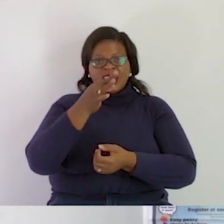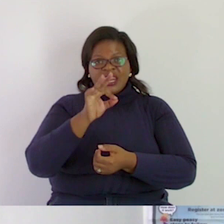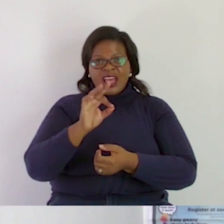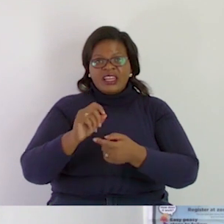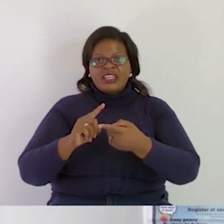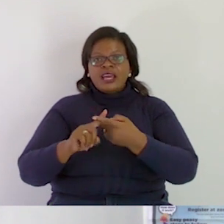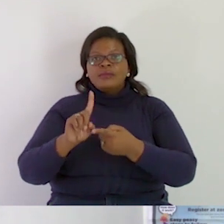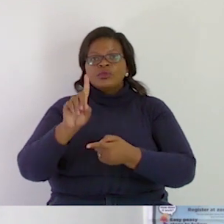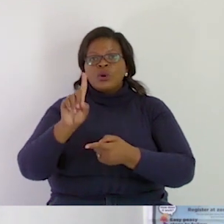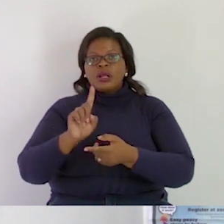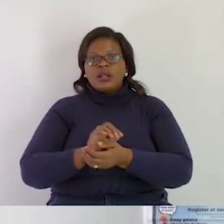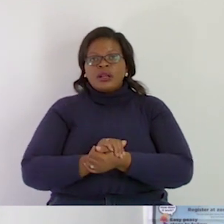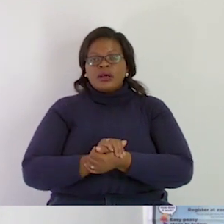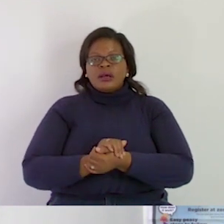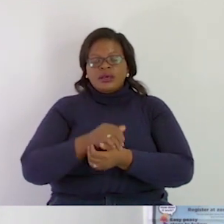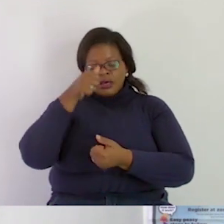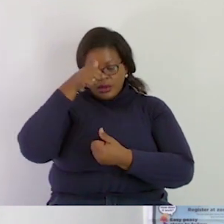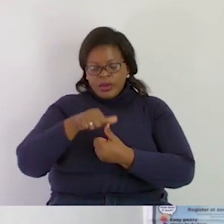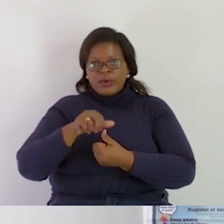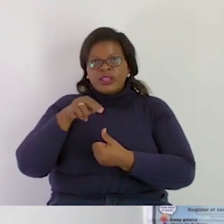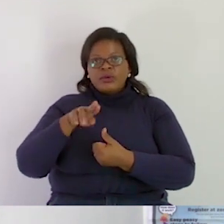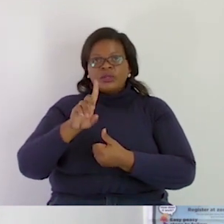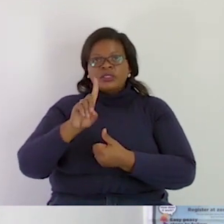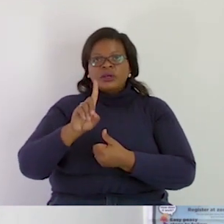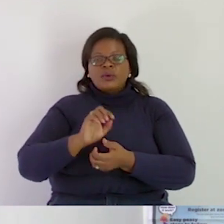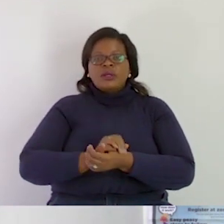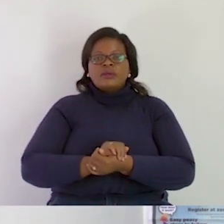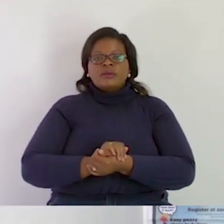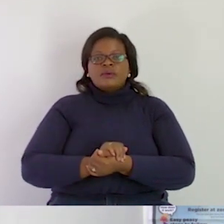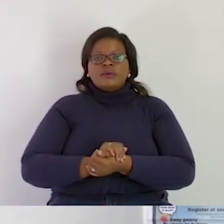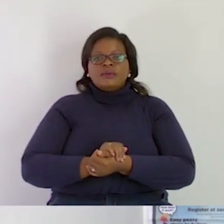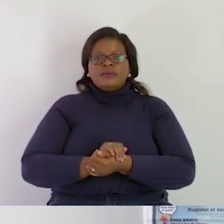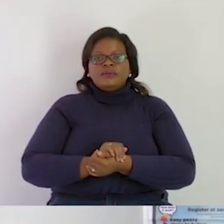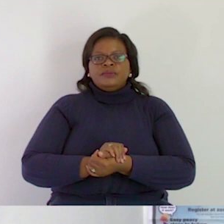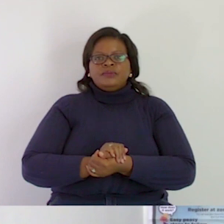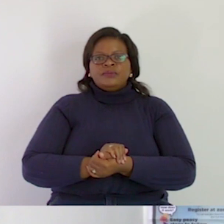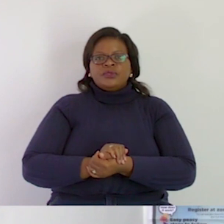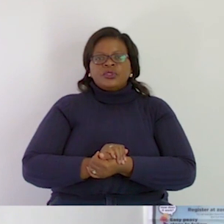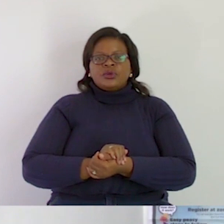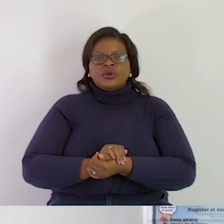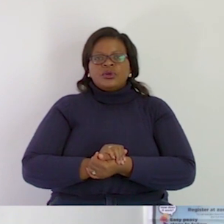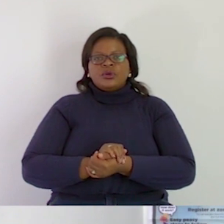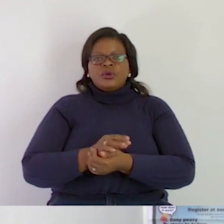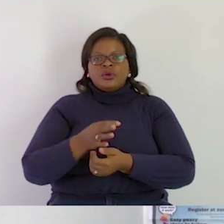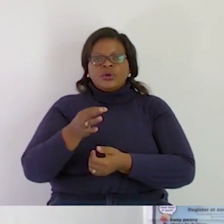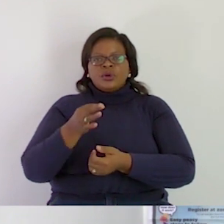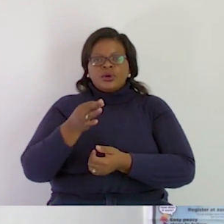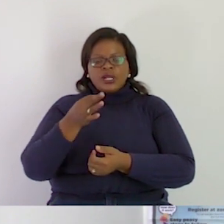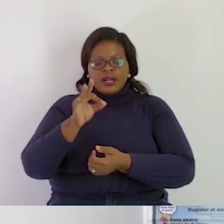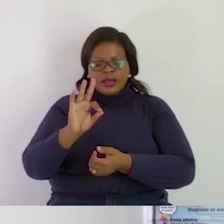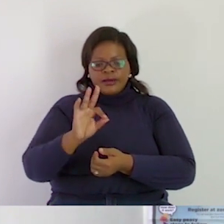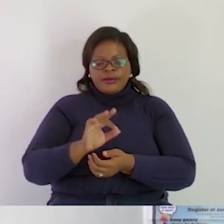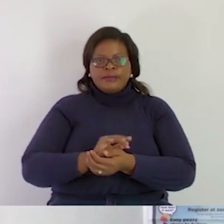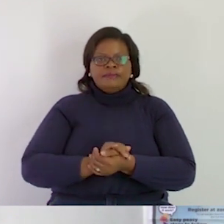times 1. Remember the units are ones. This is the first video that I have explained. So this will be 9.